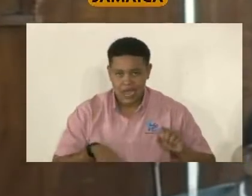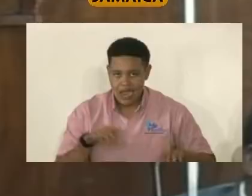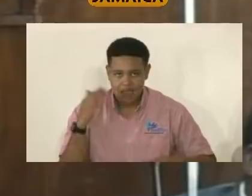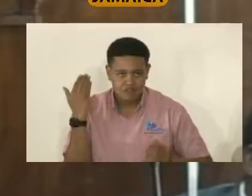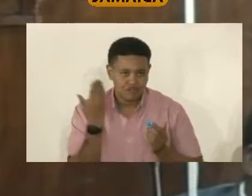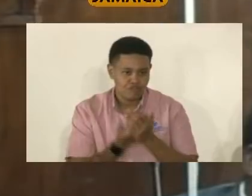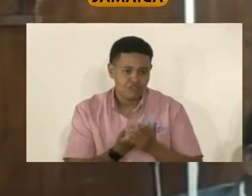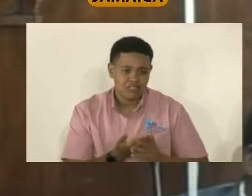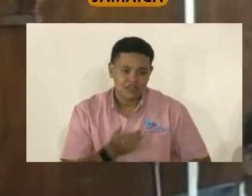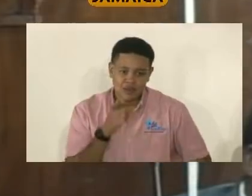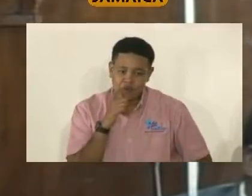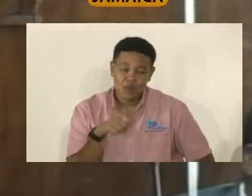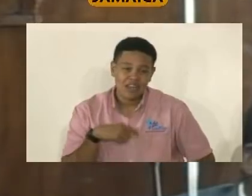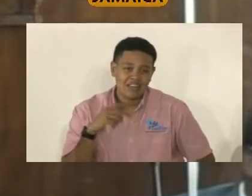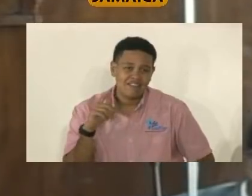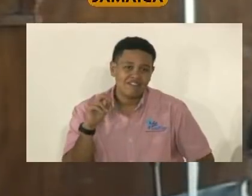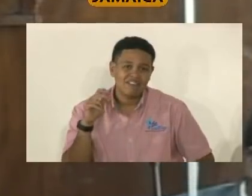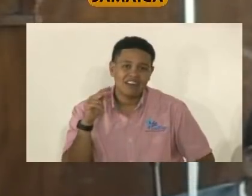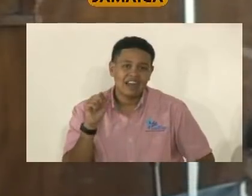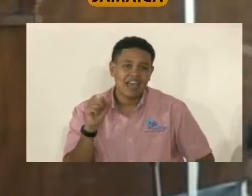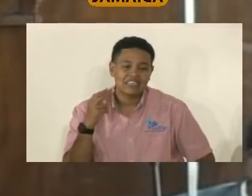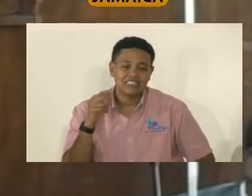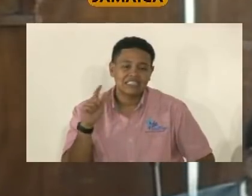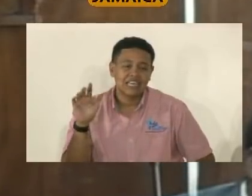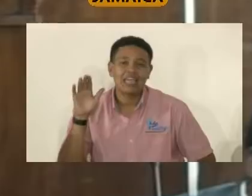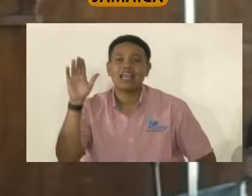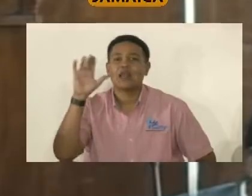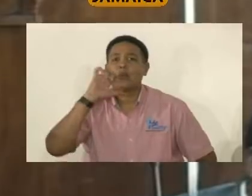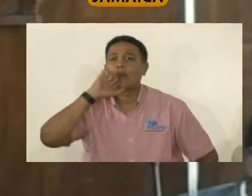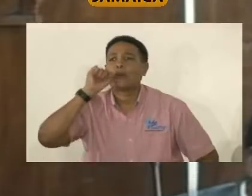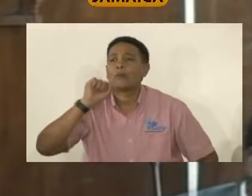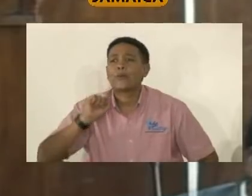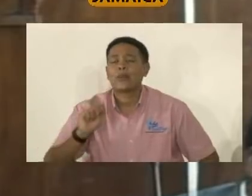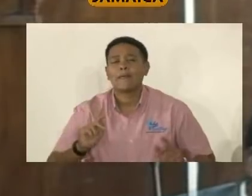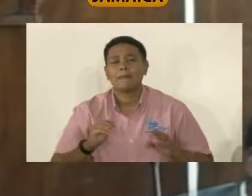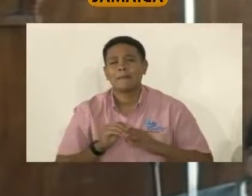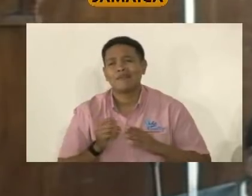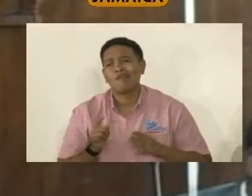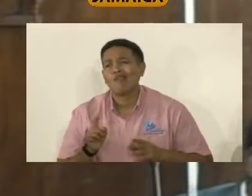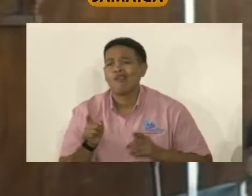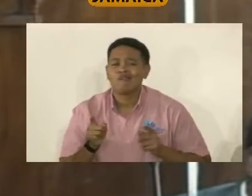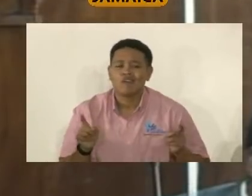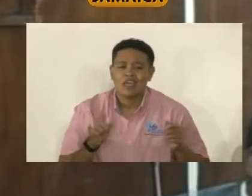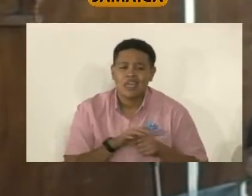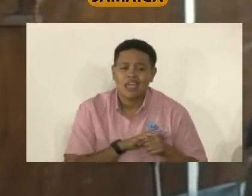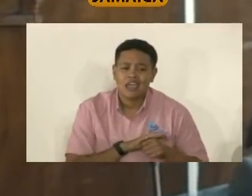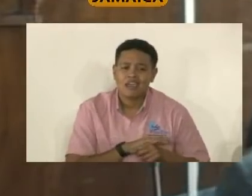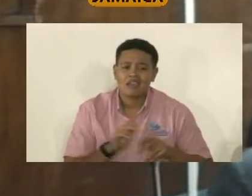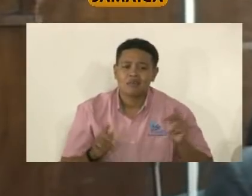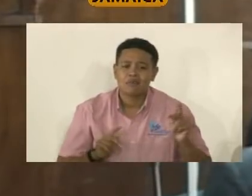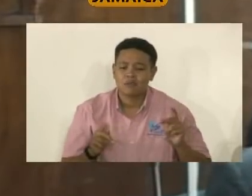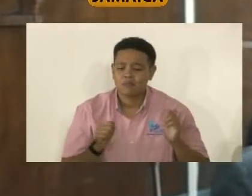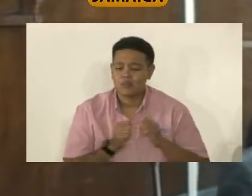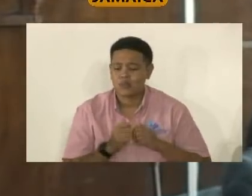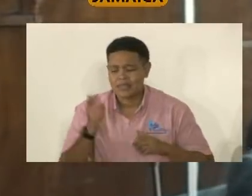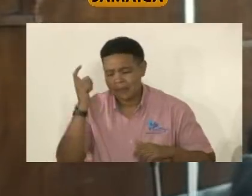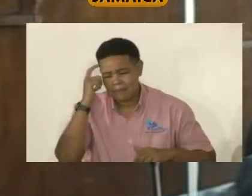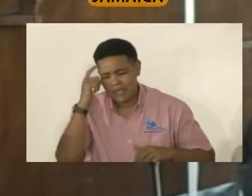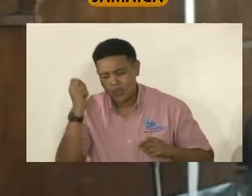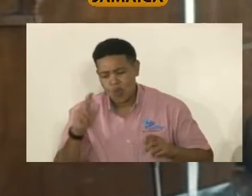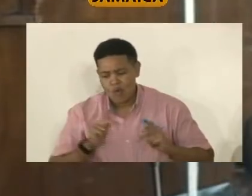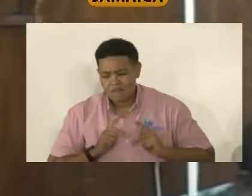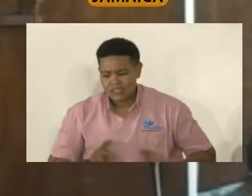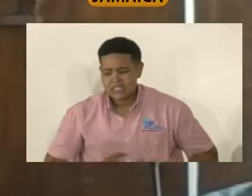up in Flamstead, the elderly in deep rural areas, persons with mental or